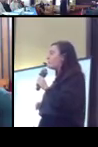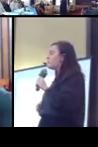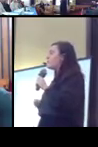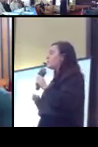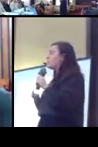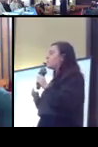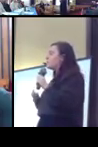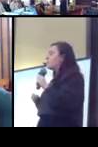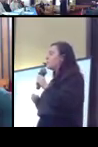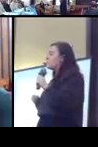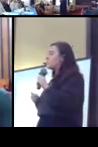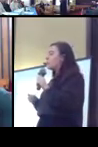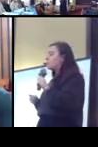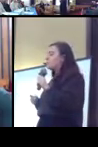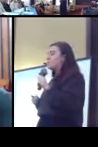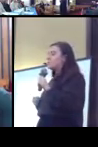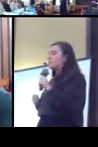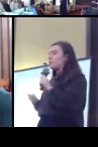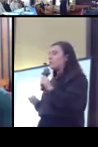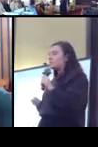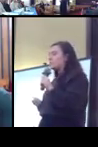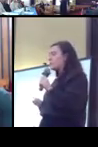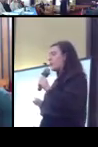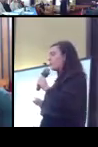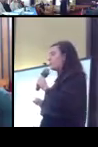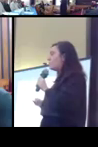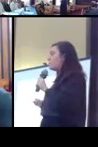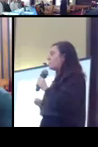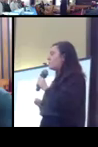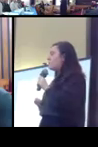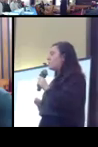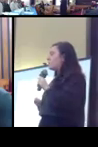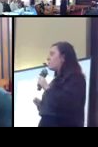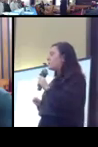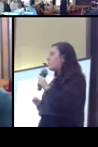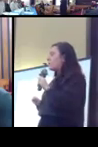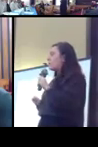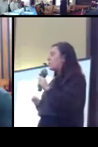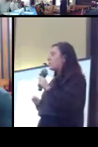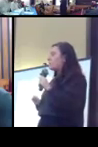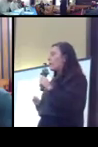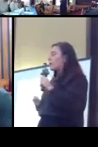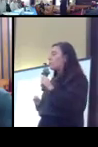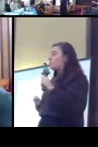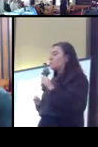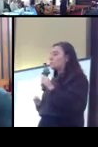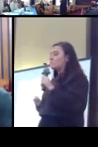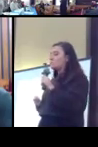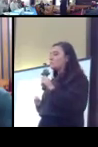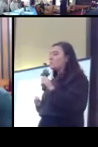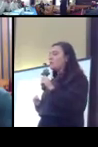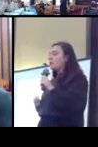markets, pop-up. Creating sort of the recommendations that allow those things to happen, and then also outlining